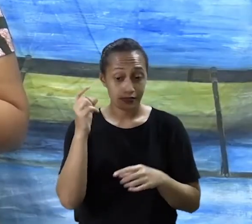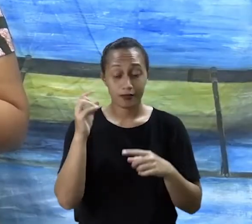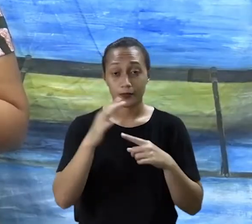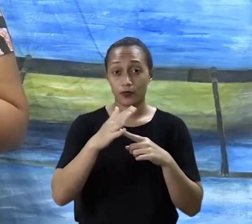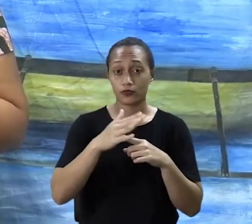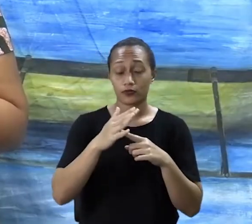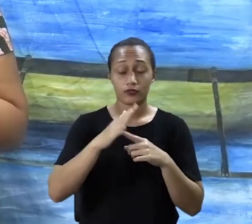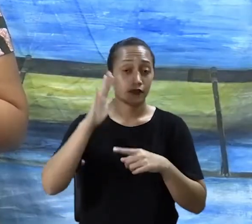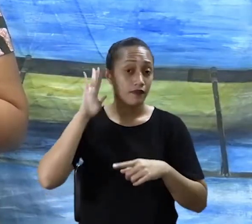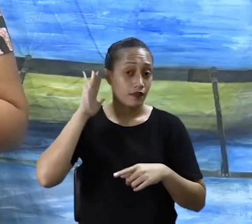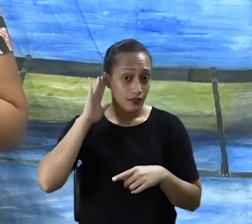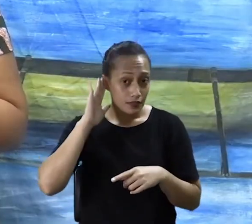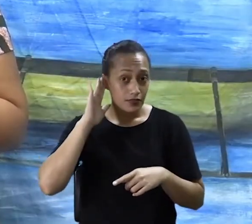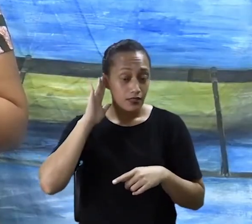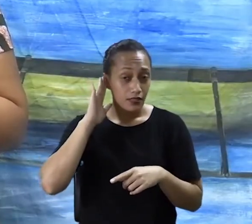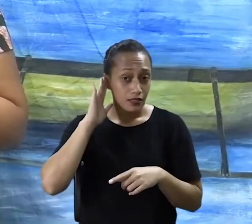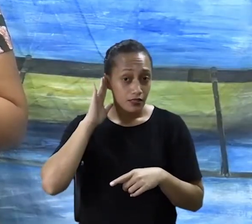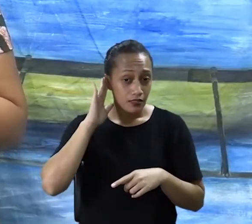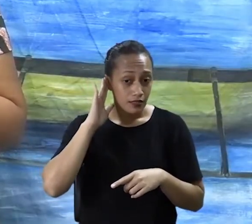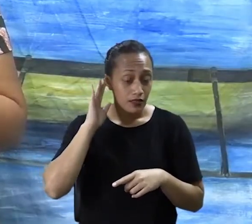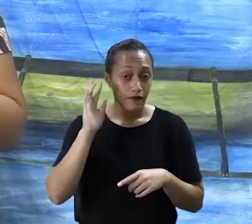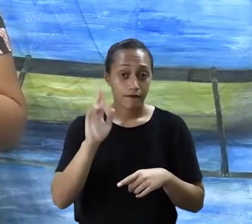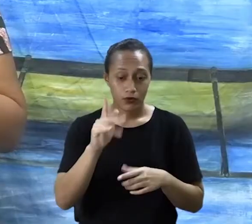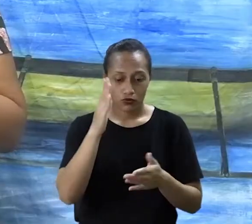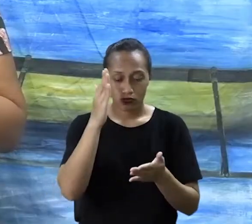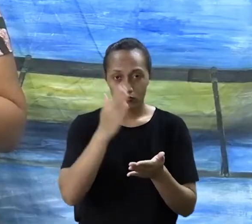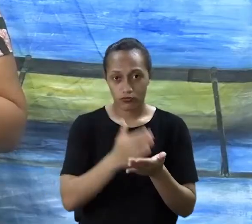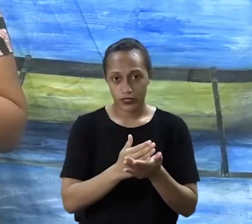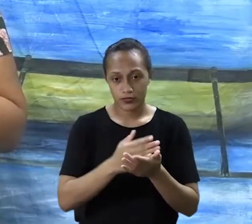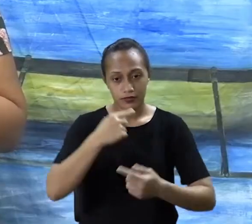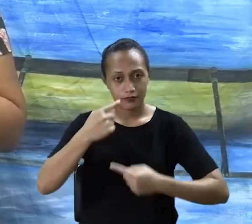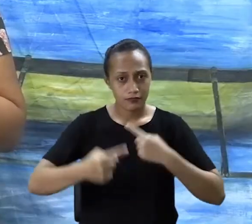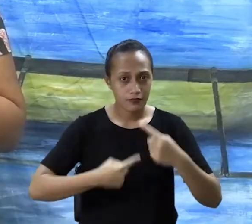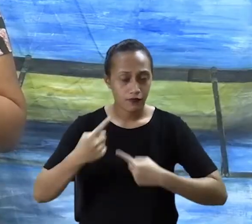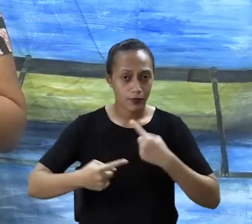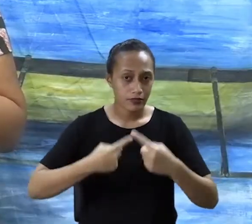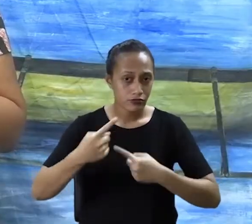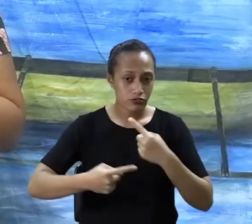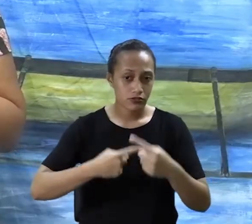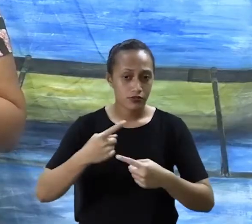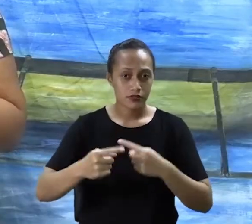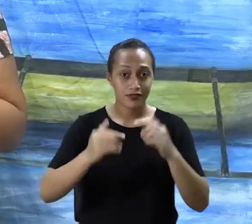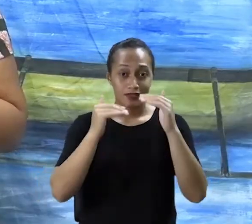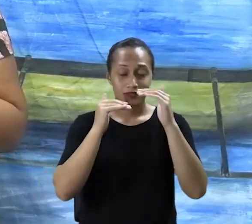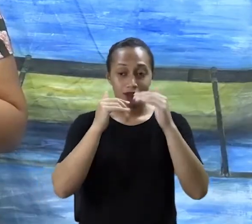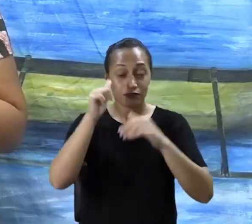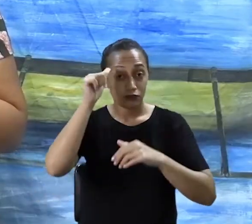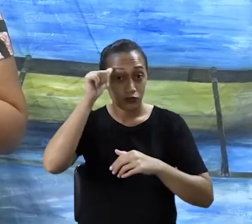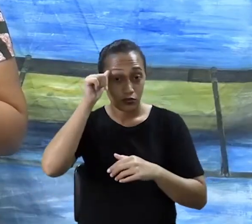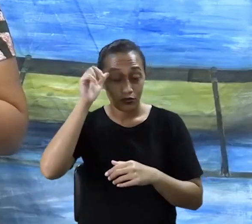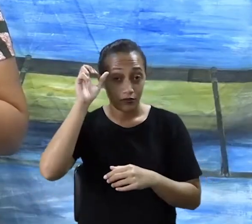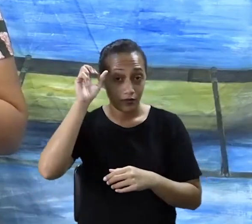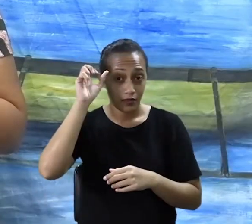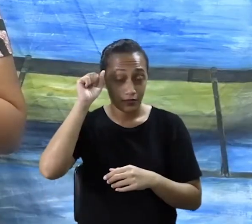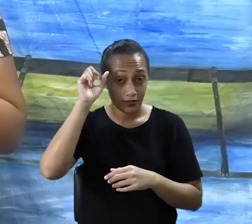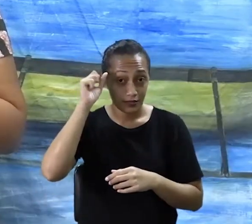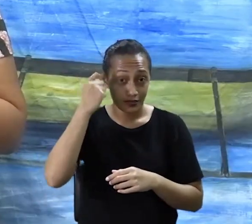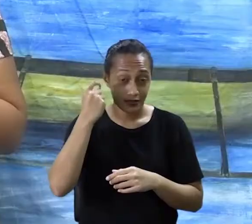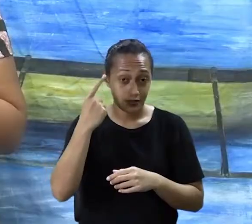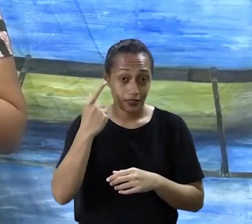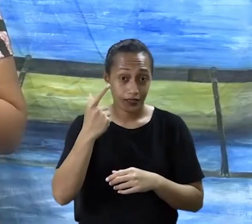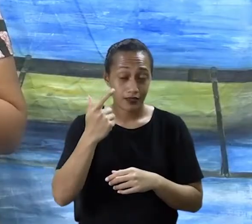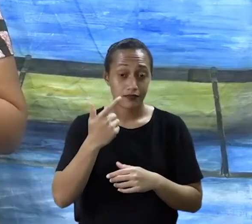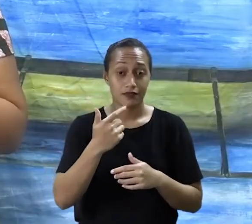the importance of listening actively for the correct details, identifying the tone and the